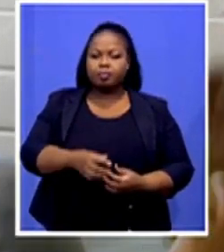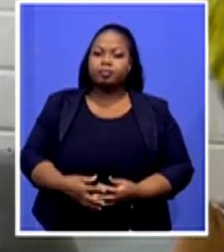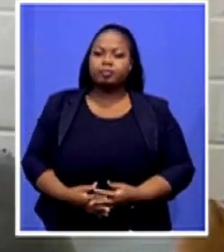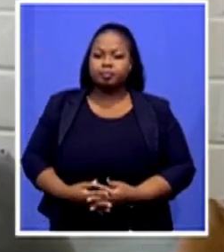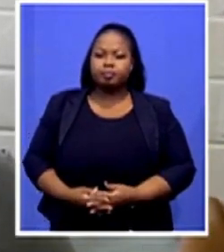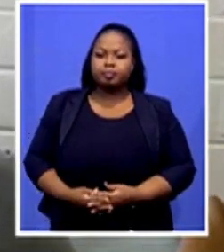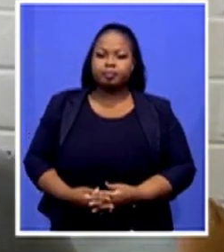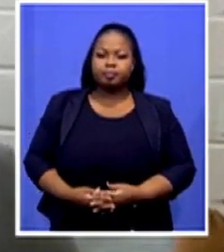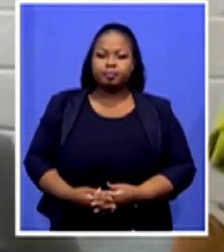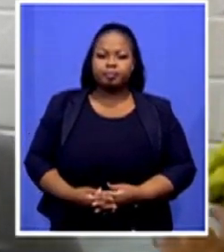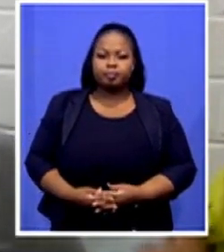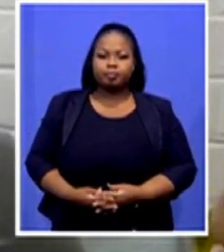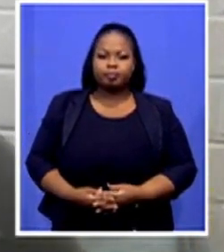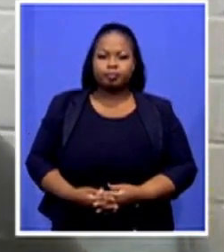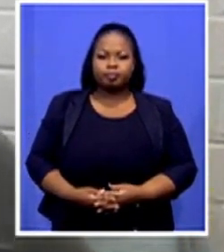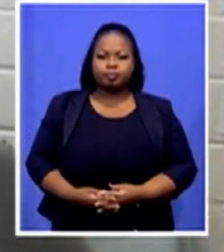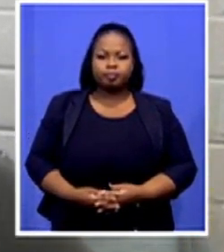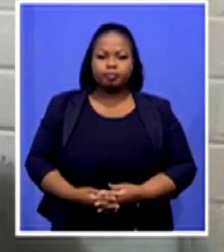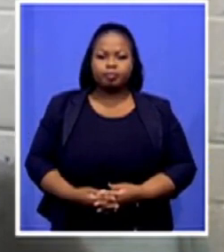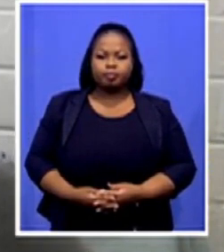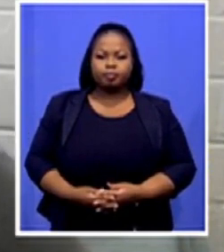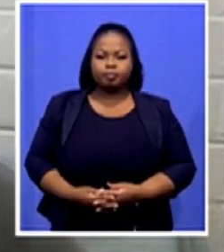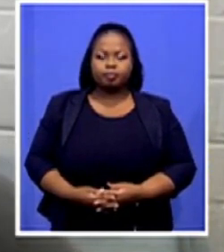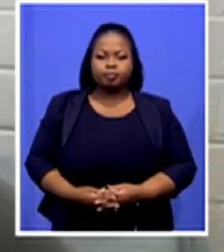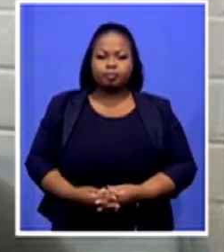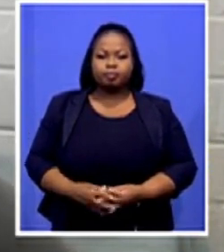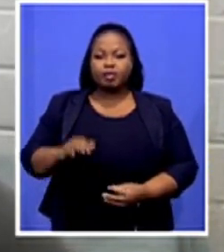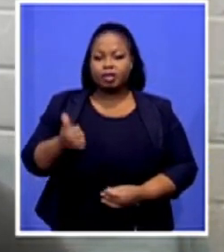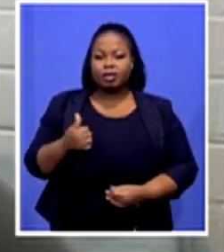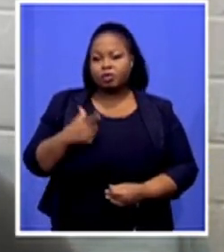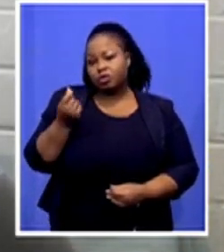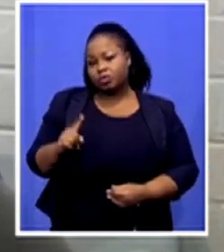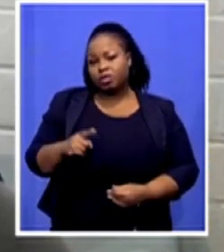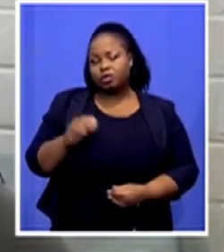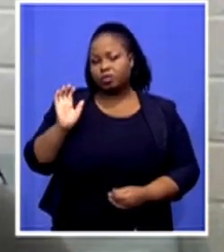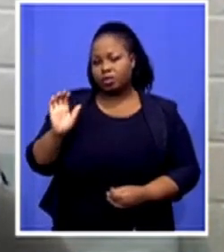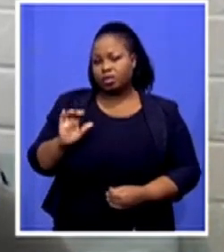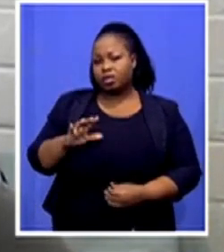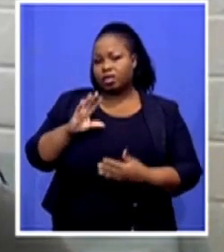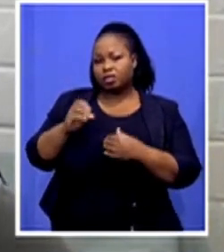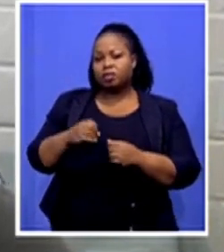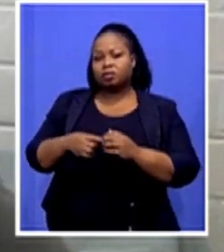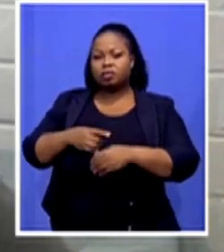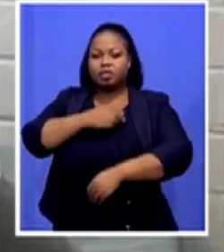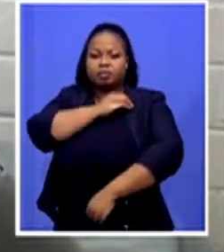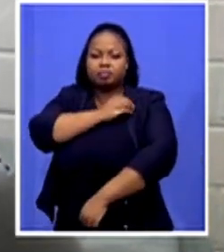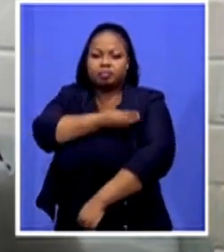So we would ask the patient to just show their deltoid. We would wear